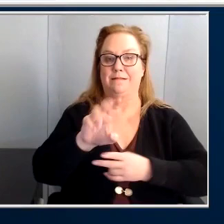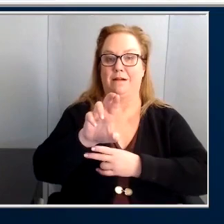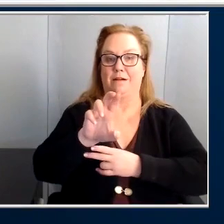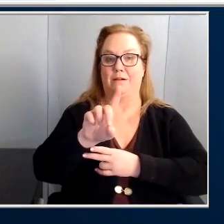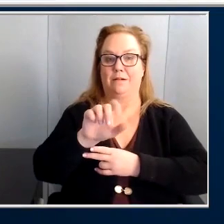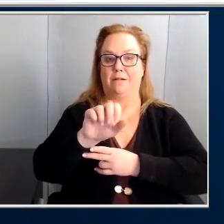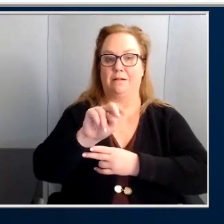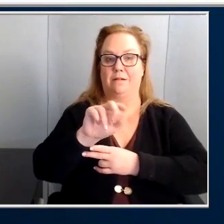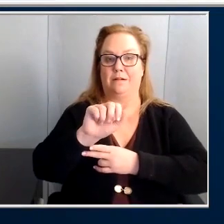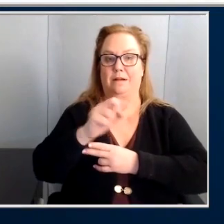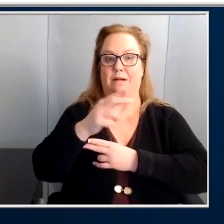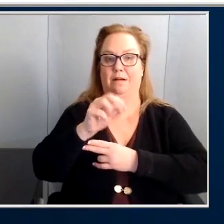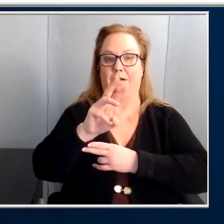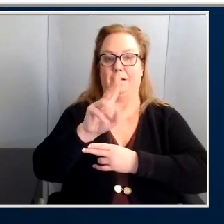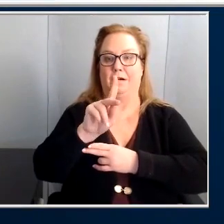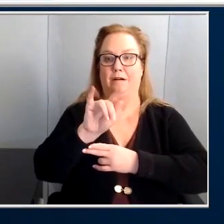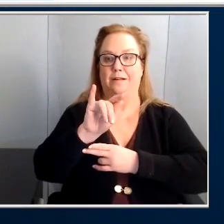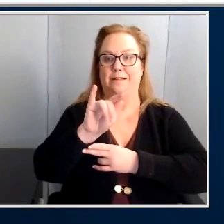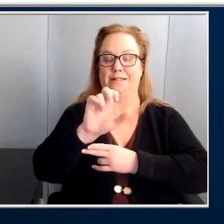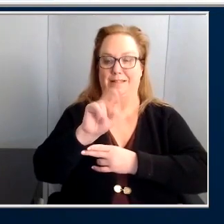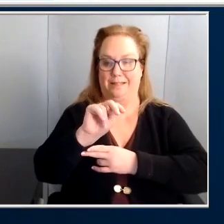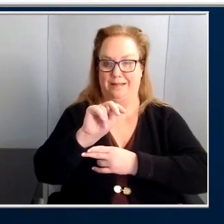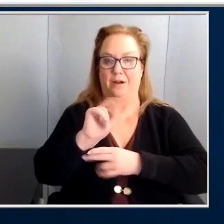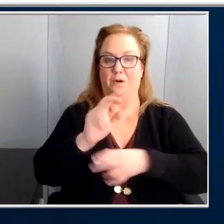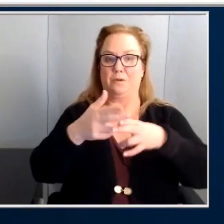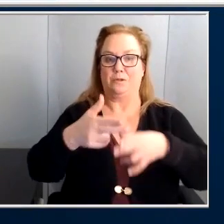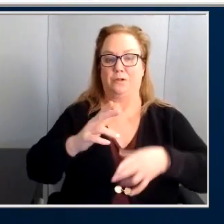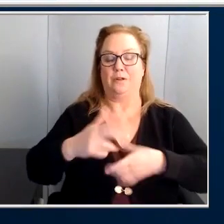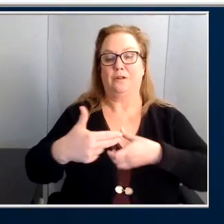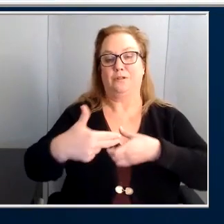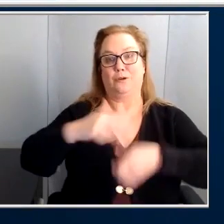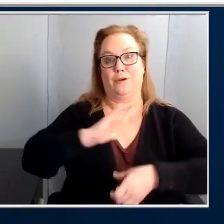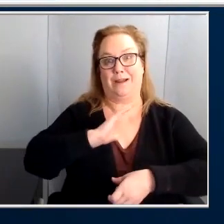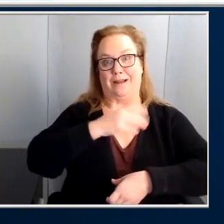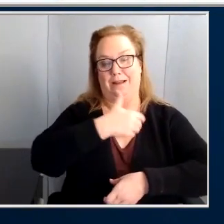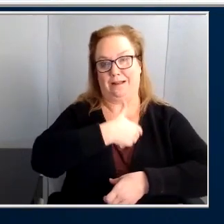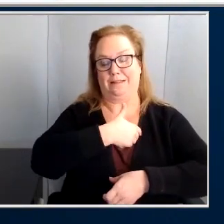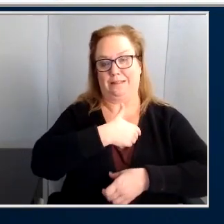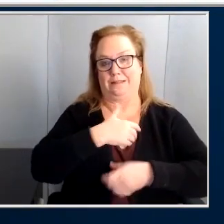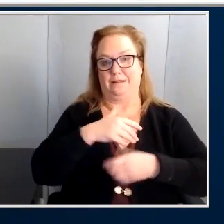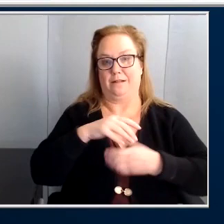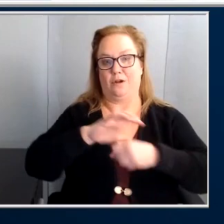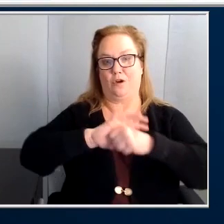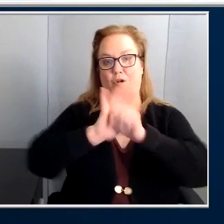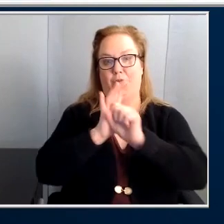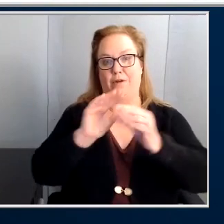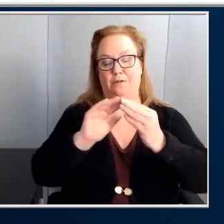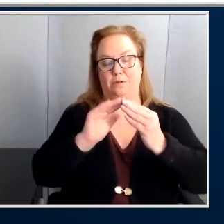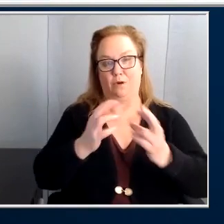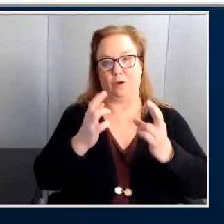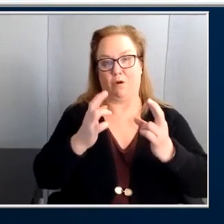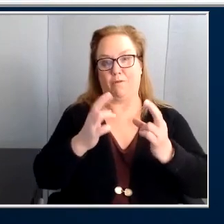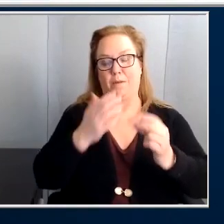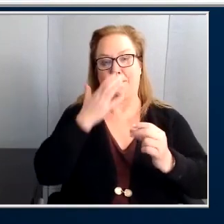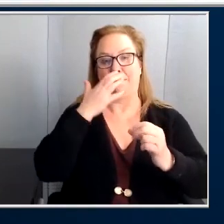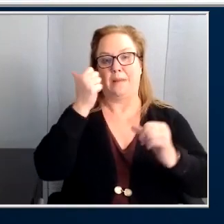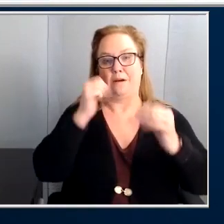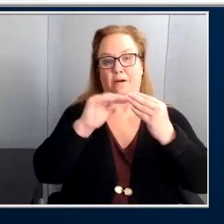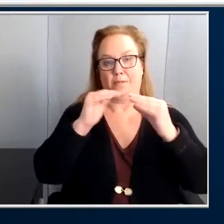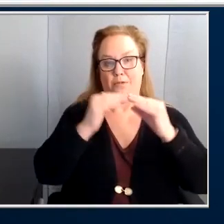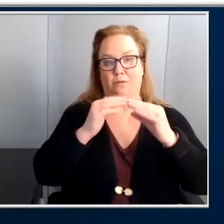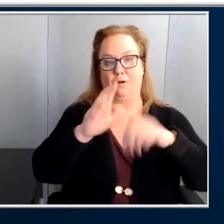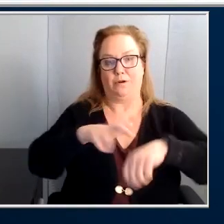it's the last time I'll ever use his full name, will join us shortly to give our latest COVID count. We're going to hope for some better numbers because we know